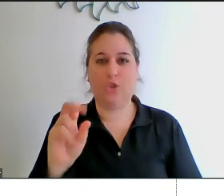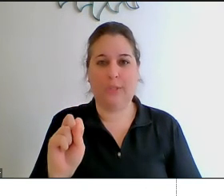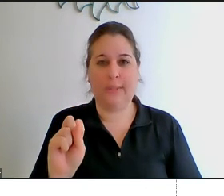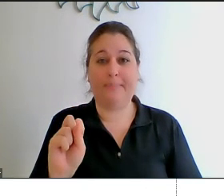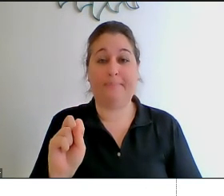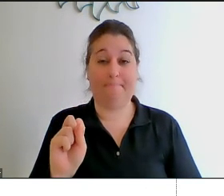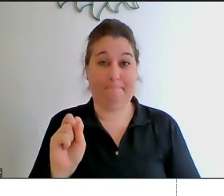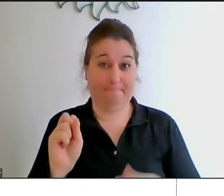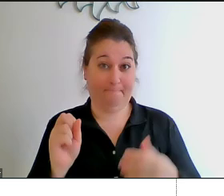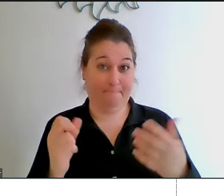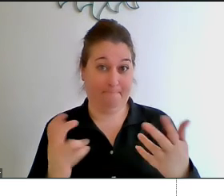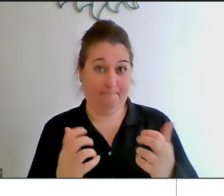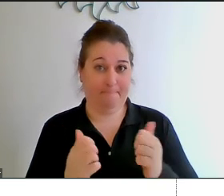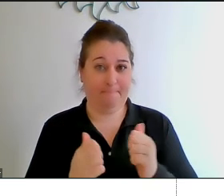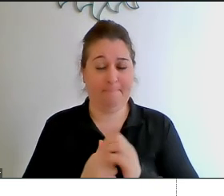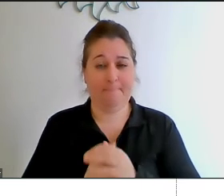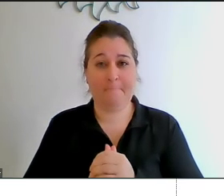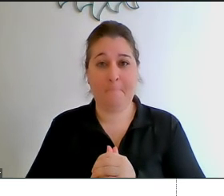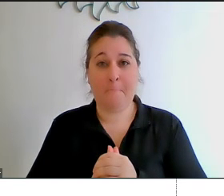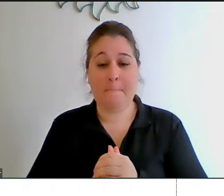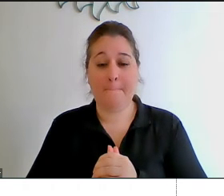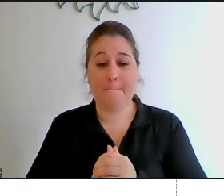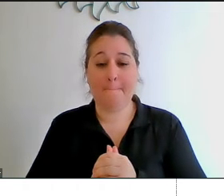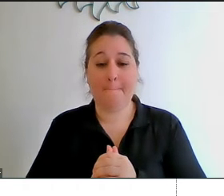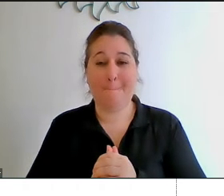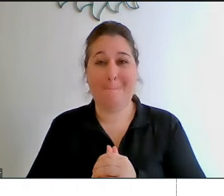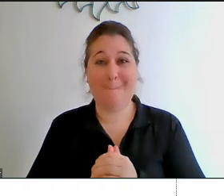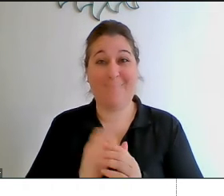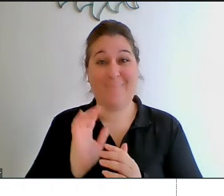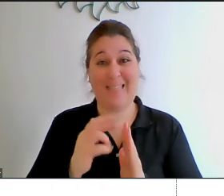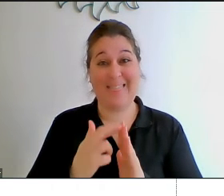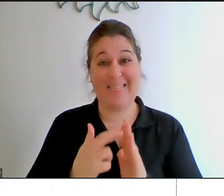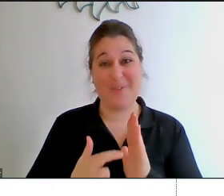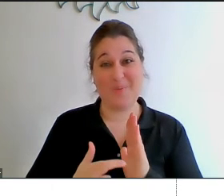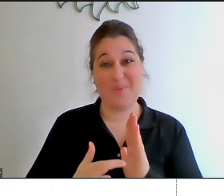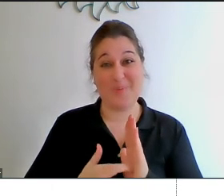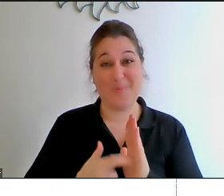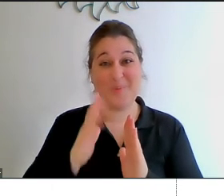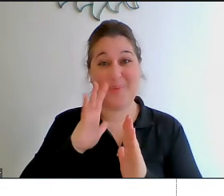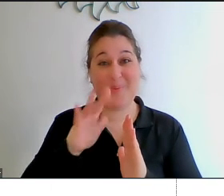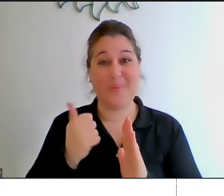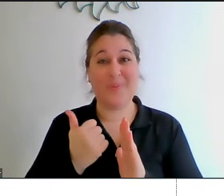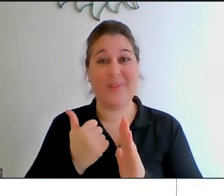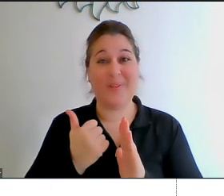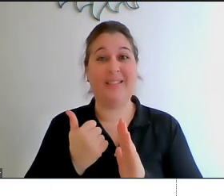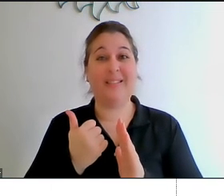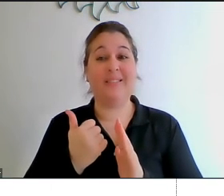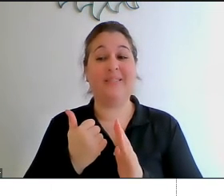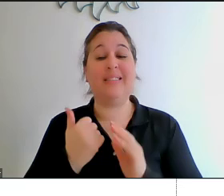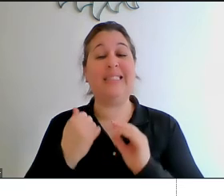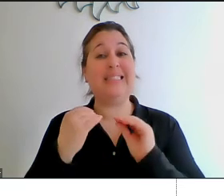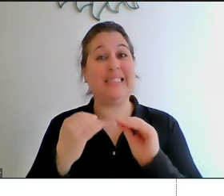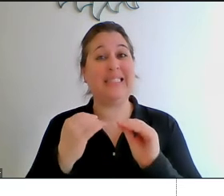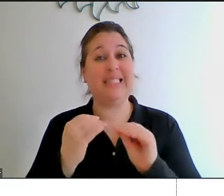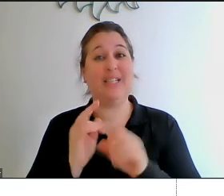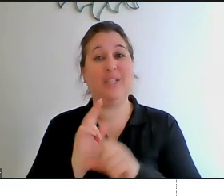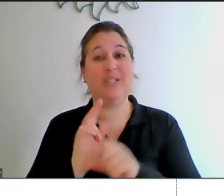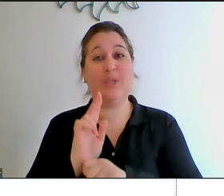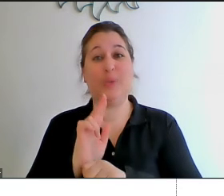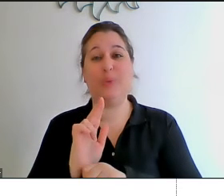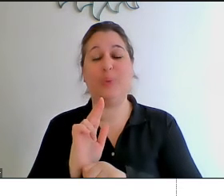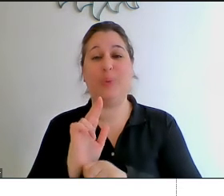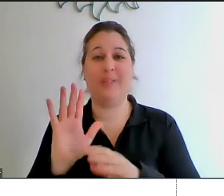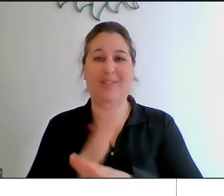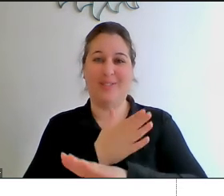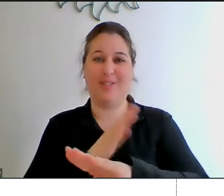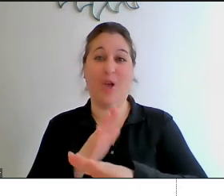So the rules for adding and subtracting integers. We're going to show you using a song. Why? Because